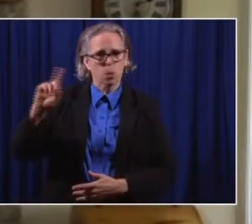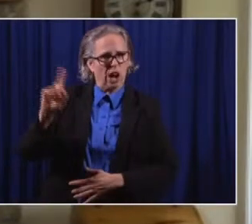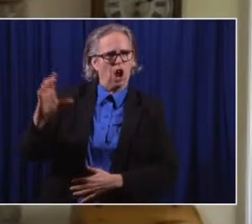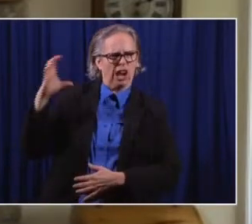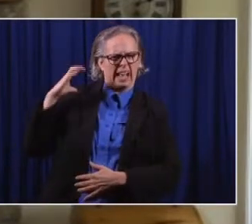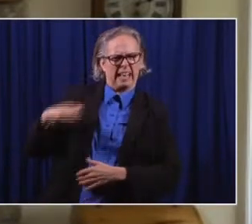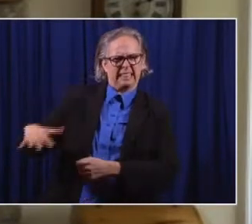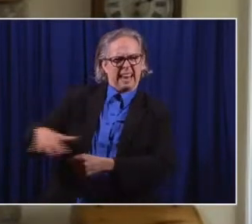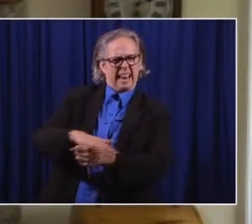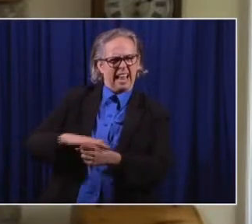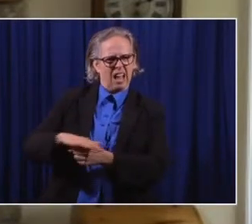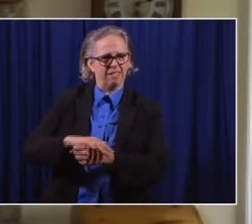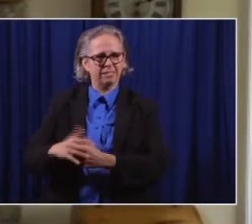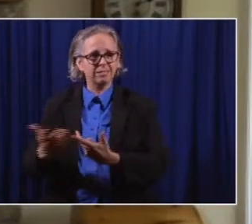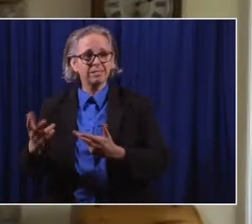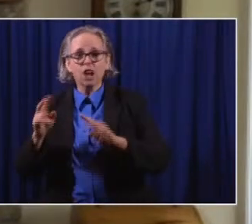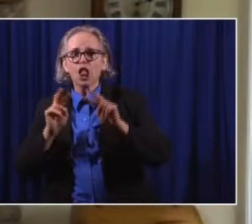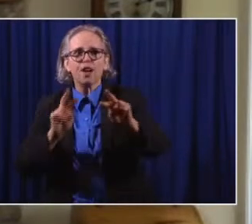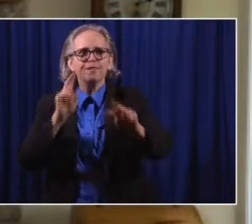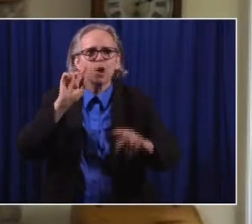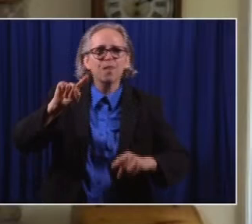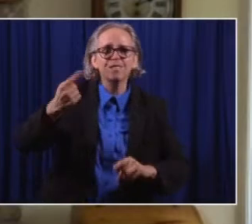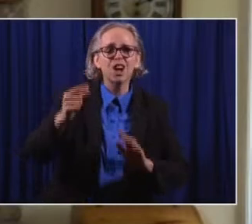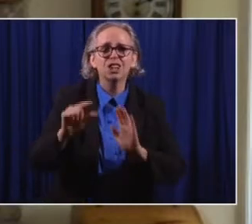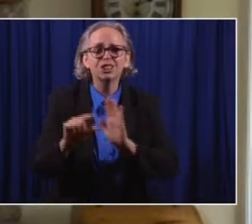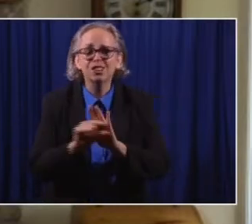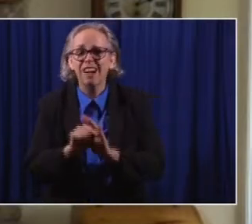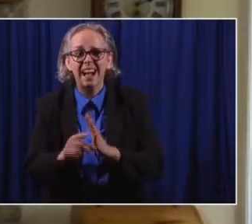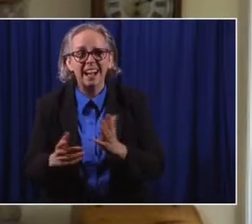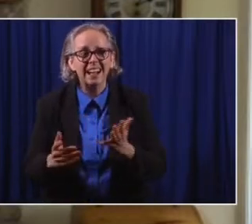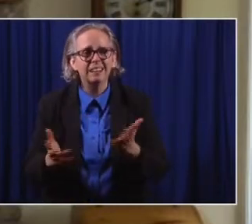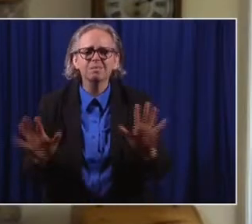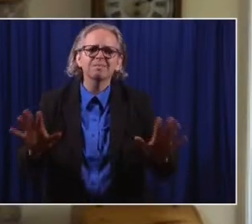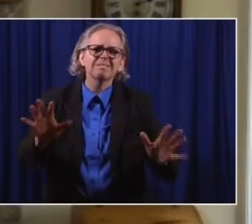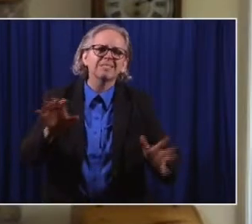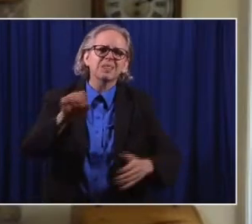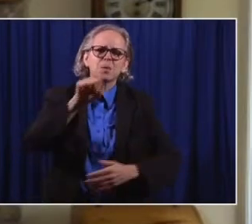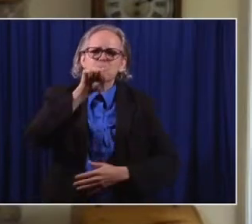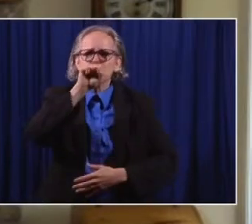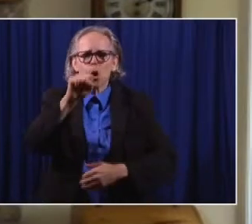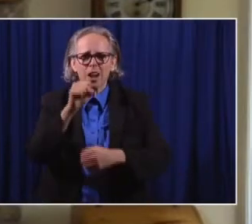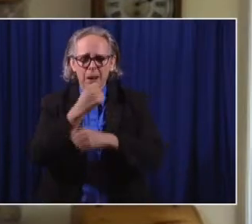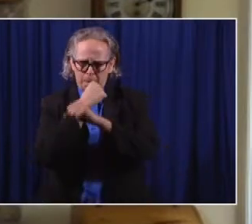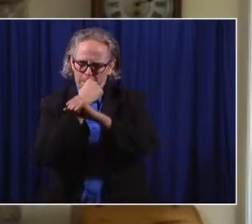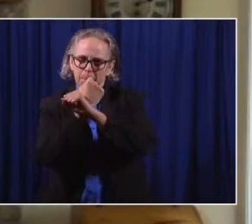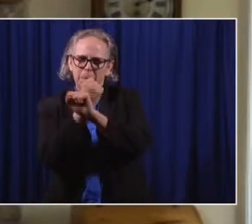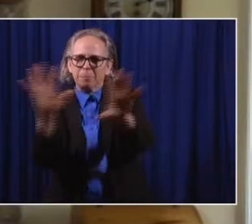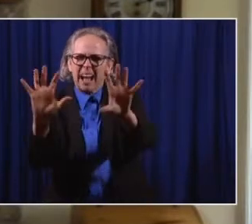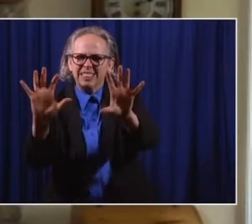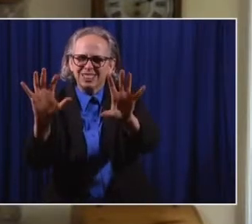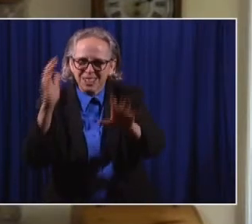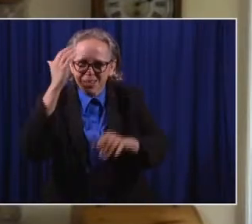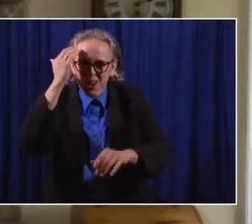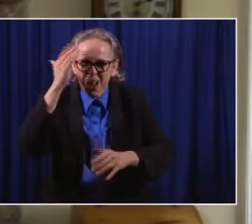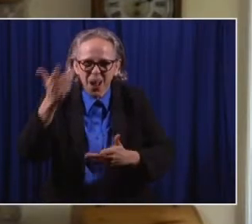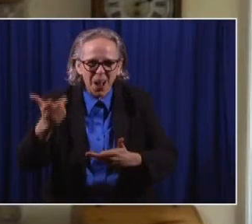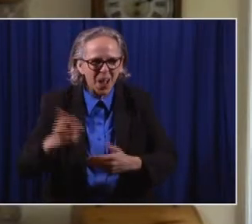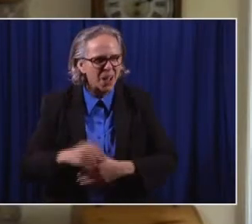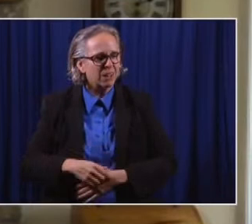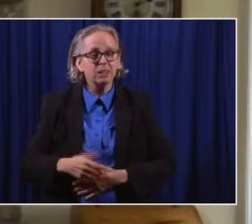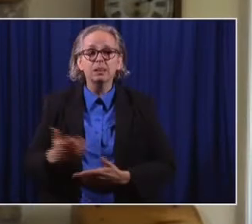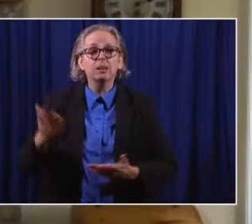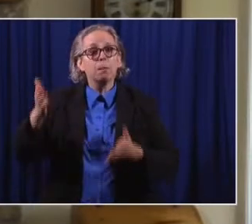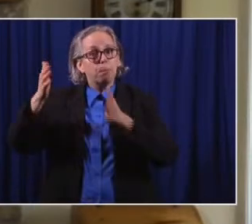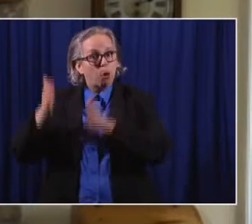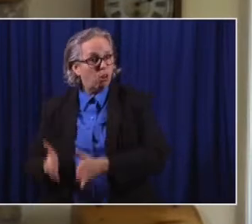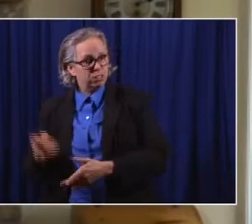grade. He loved the superhero Black Panther. The person accused of killing King is also just a child, 11